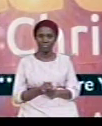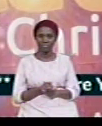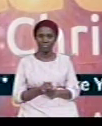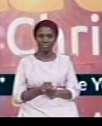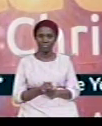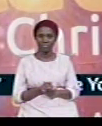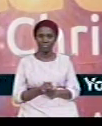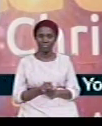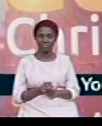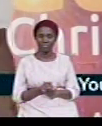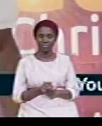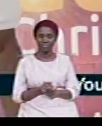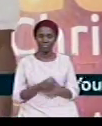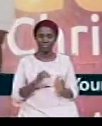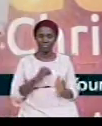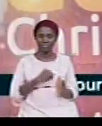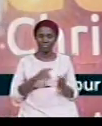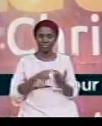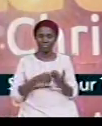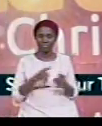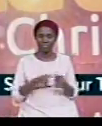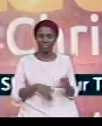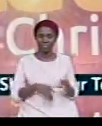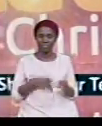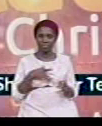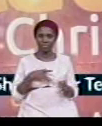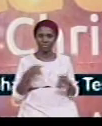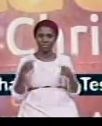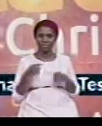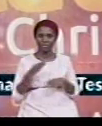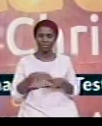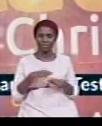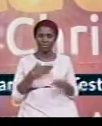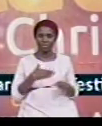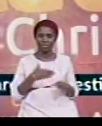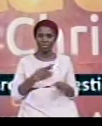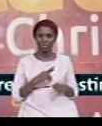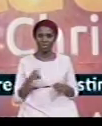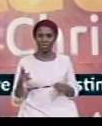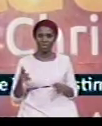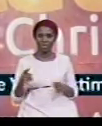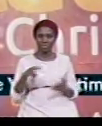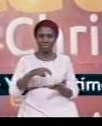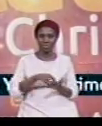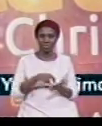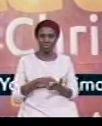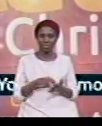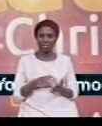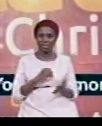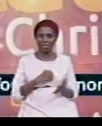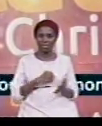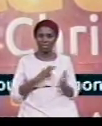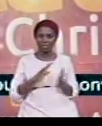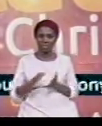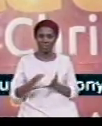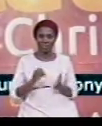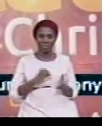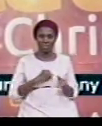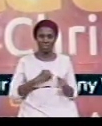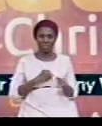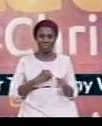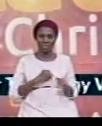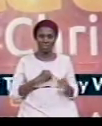I began to feel pain in my right knee. I let it go. I did nothing about it because I thought it would